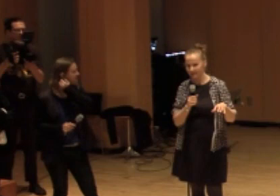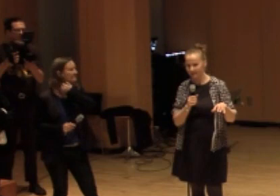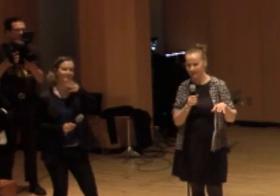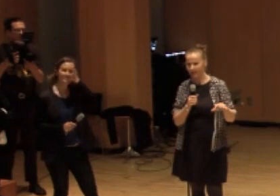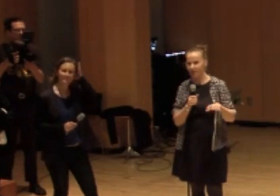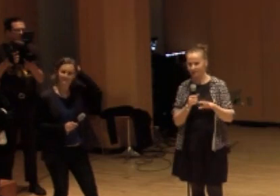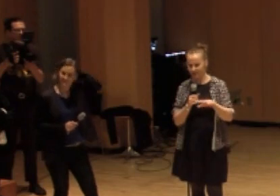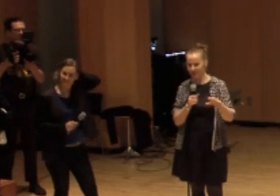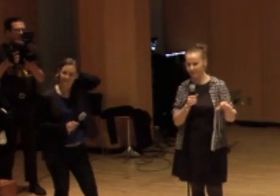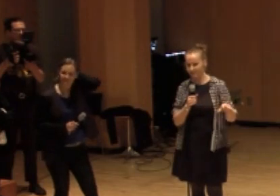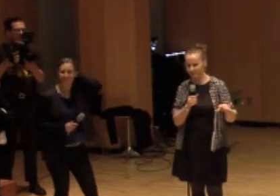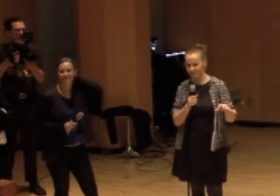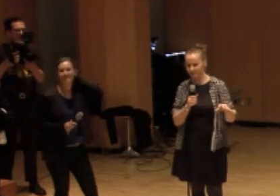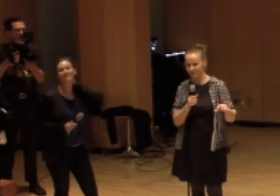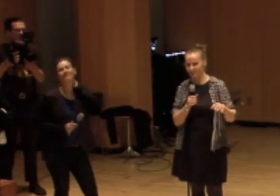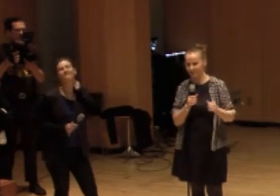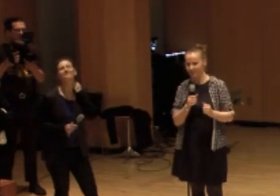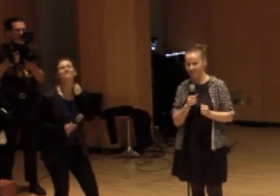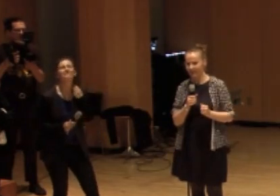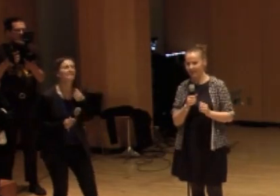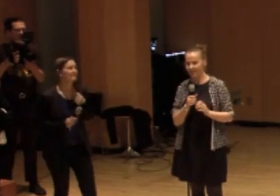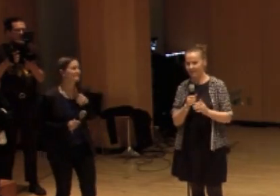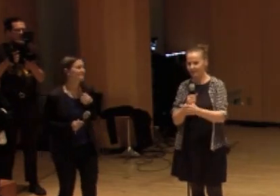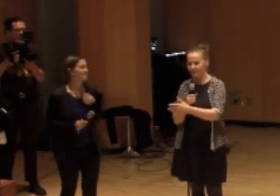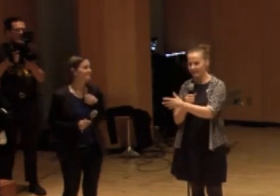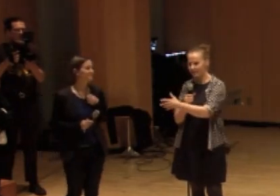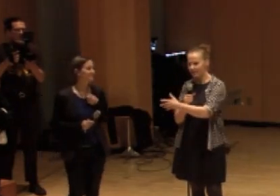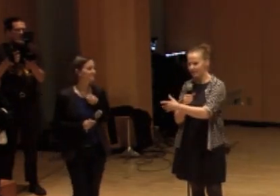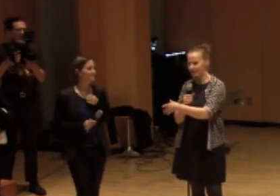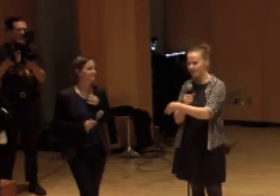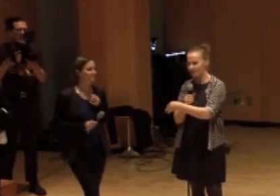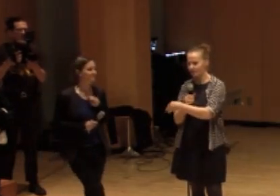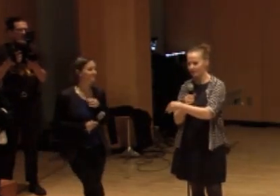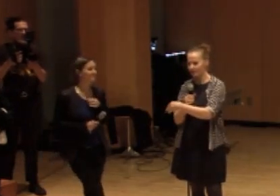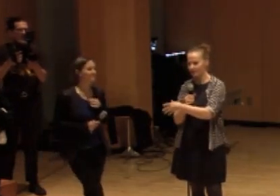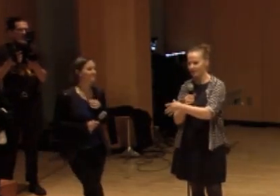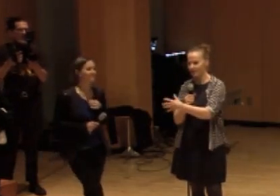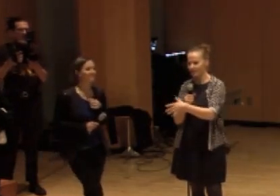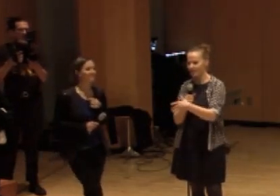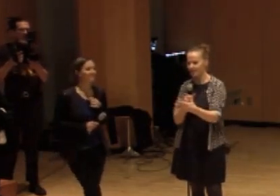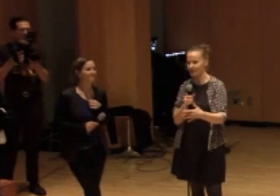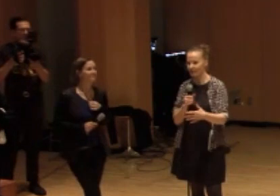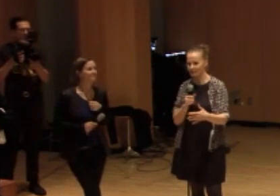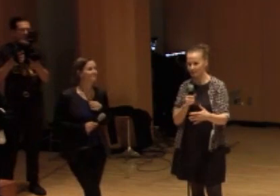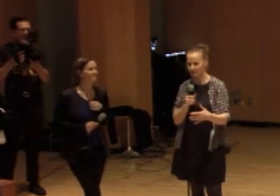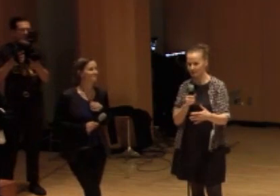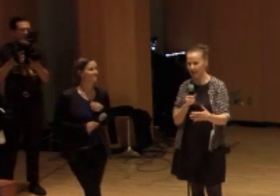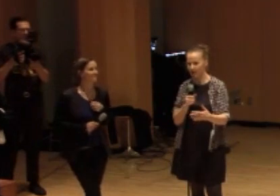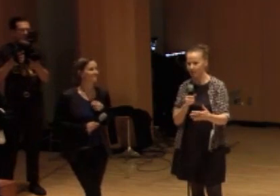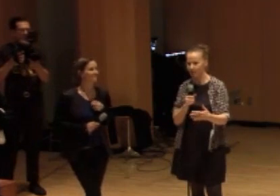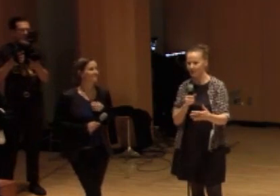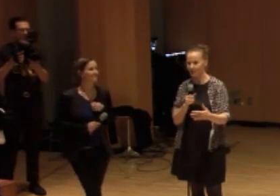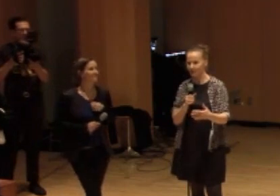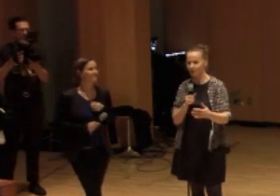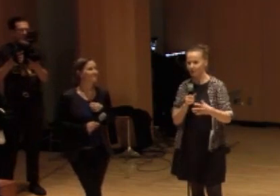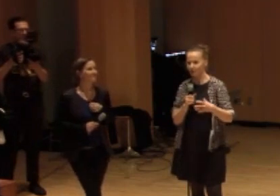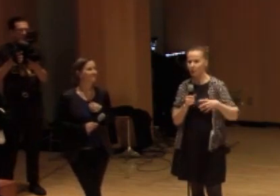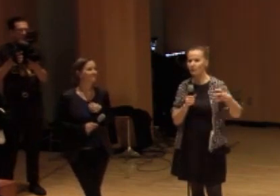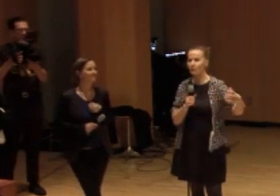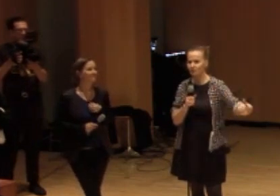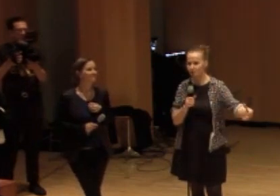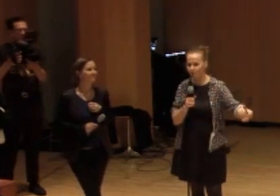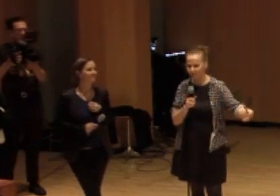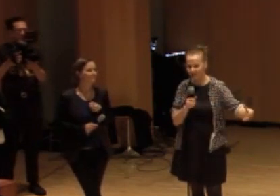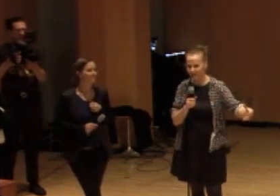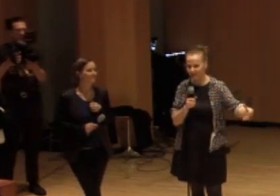uncertainty all the time and uh Sarah has this wonderful thing she often says to the actors of how you know